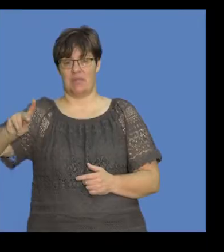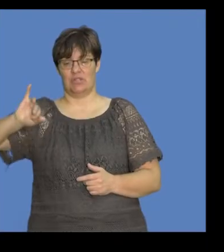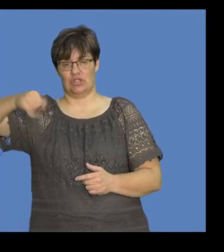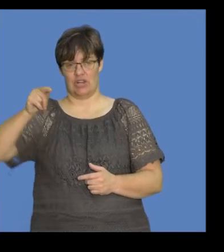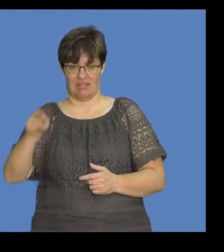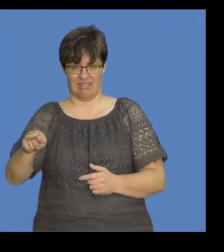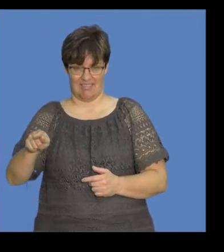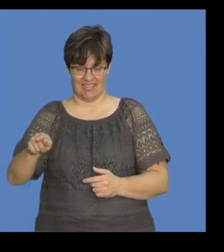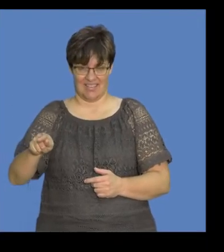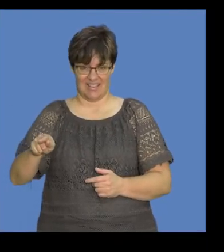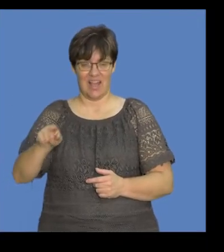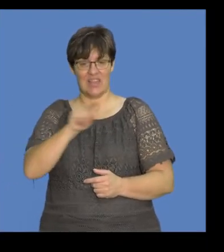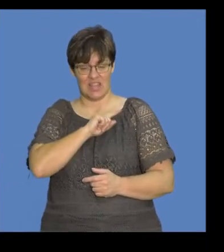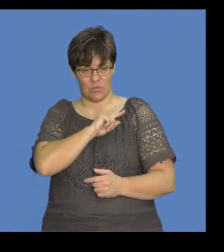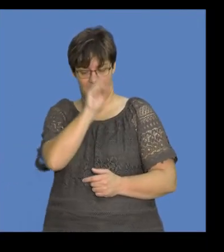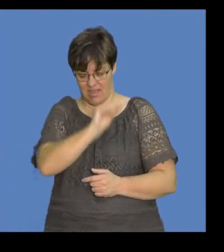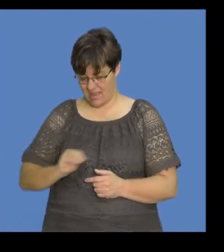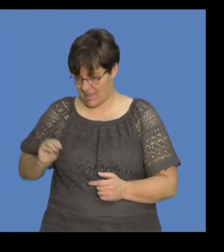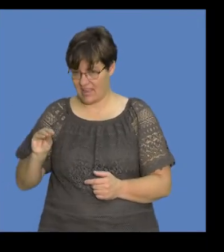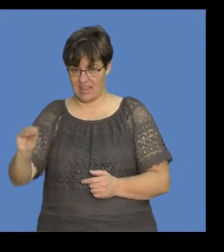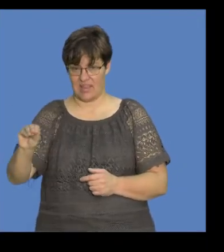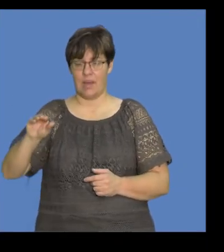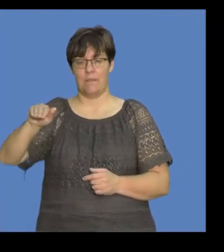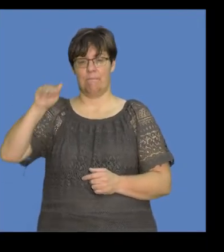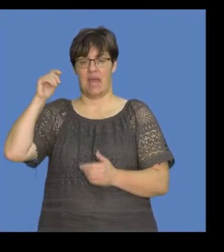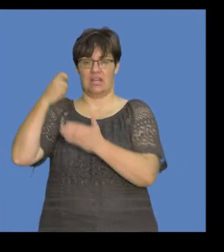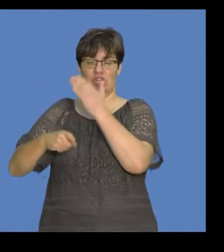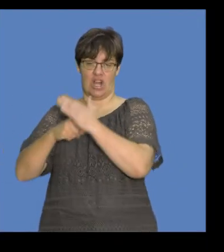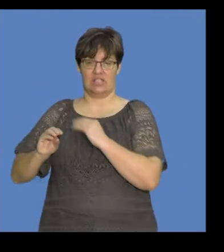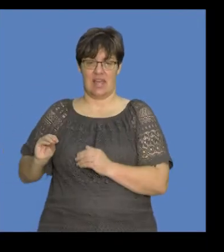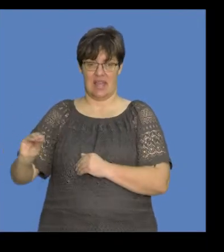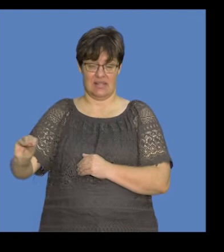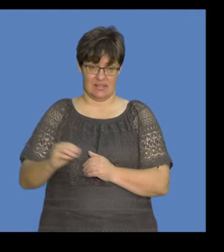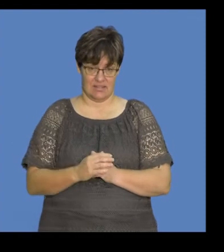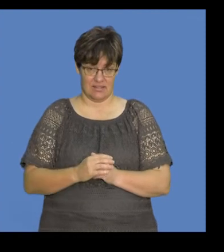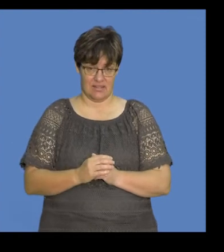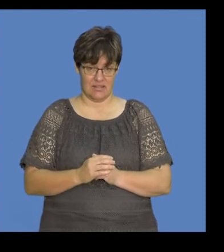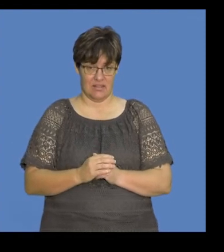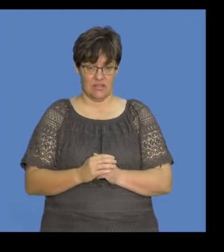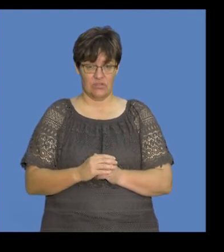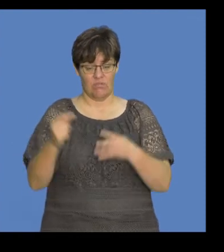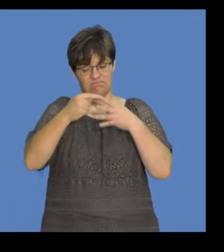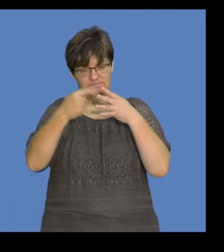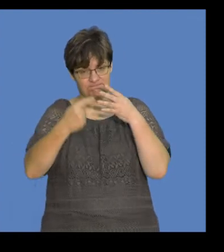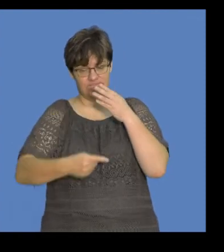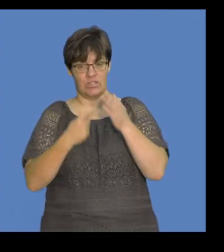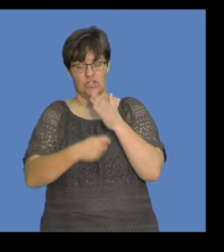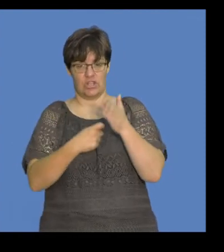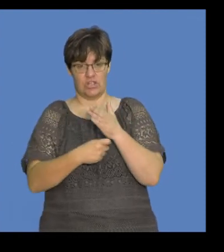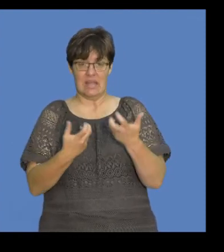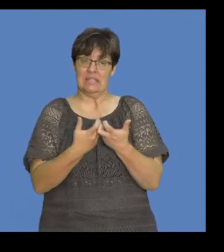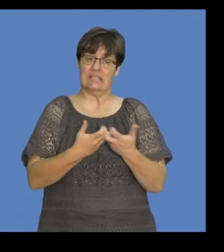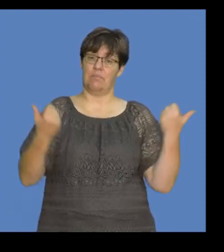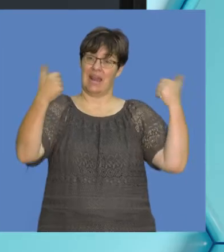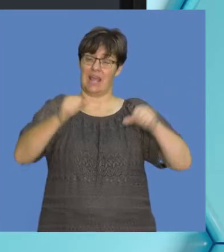and therefore will be entered as bank charges. So all of these charges, right? You don't keep a separate account